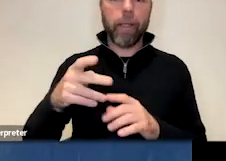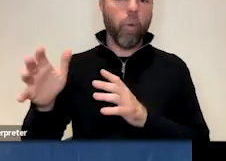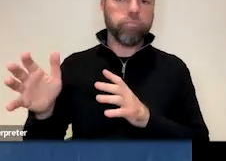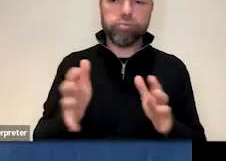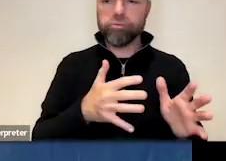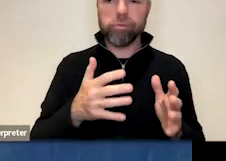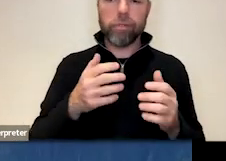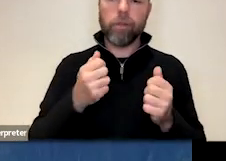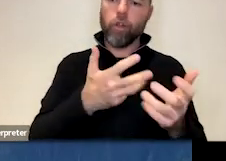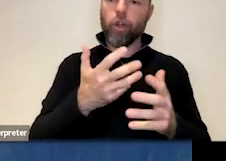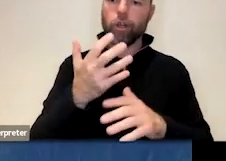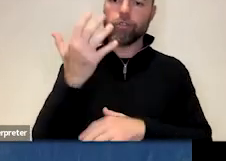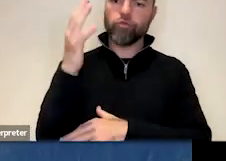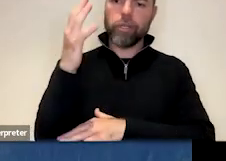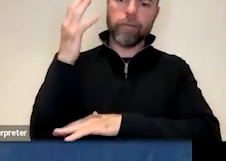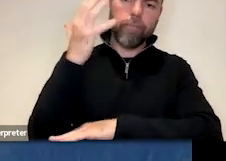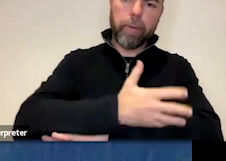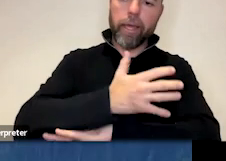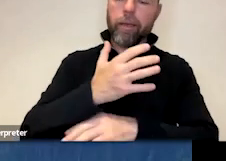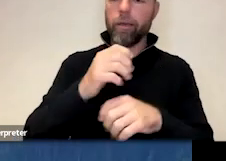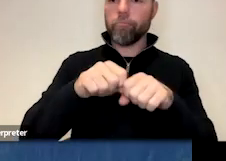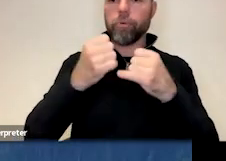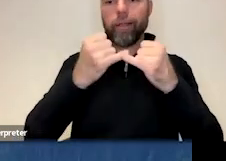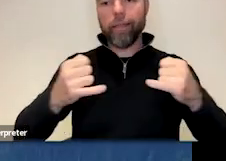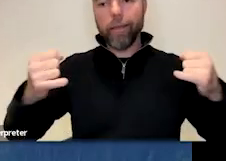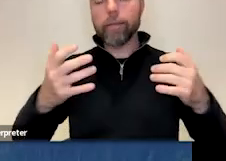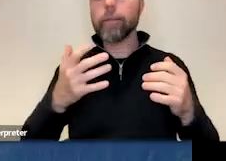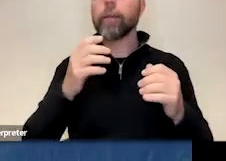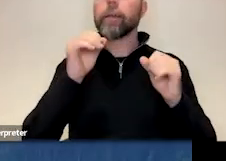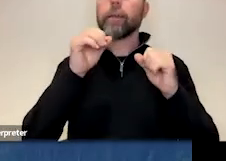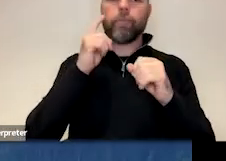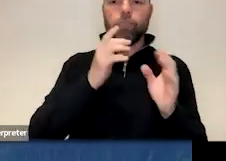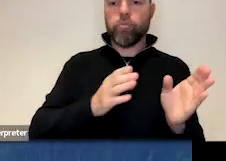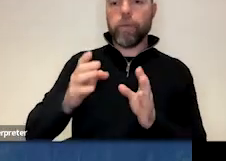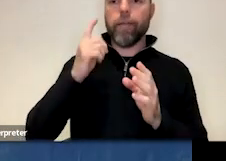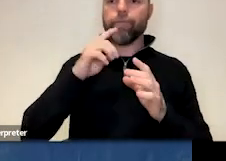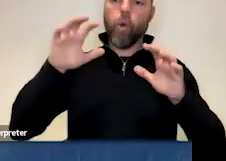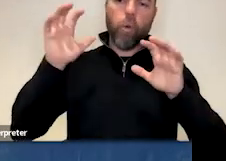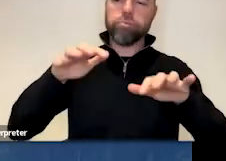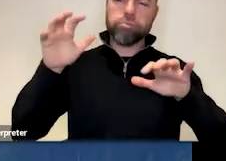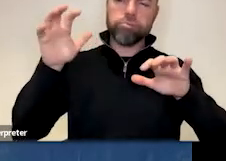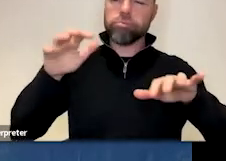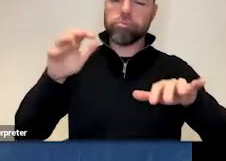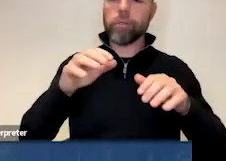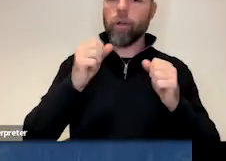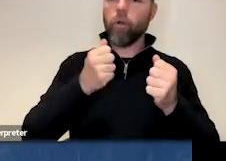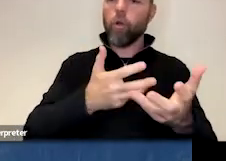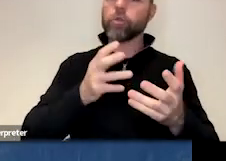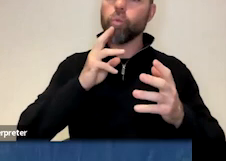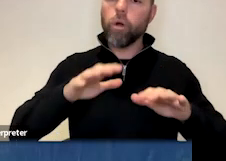topple trees onto our cables. We need to prepare for intense rainfall that could flood facilities that